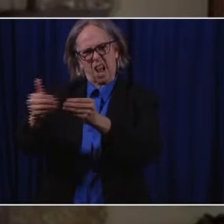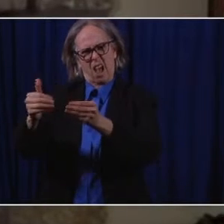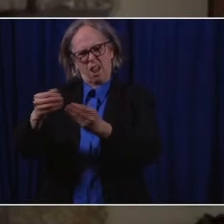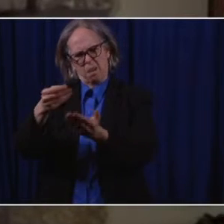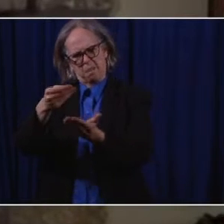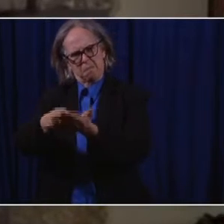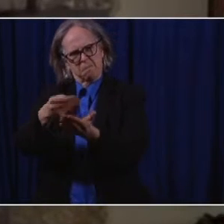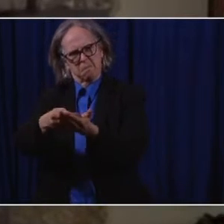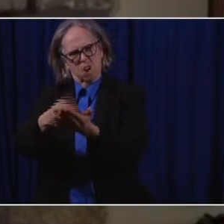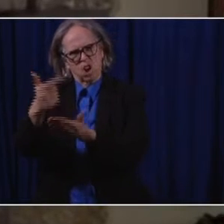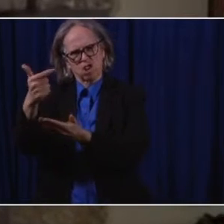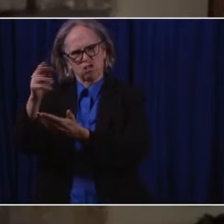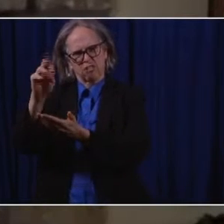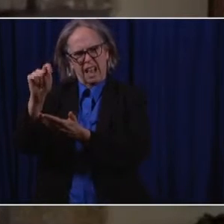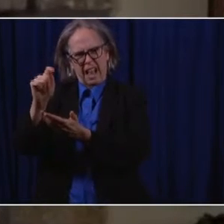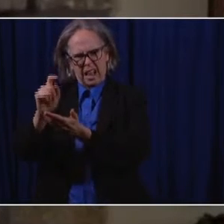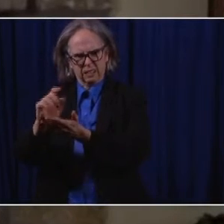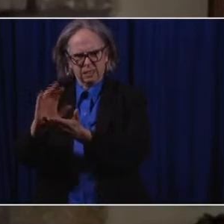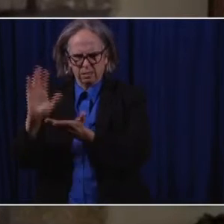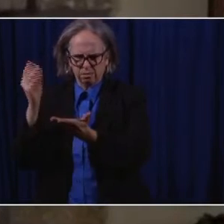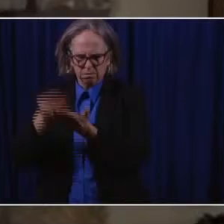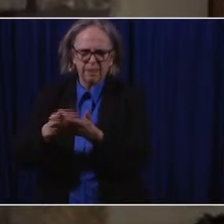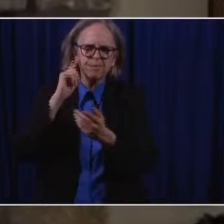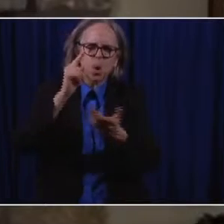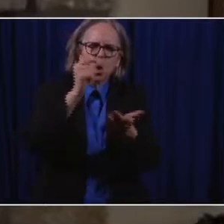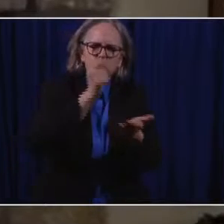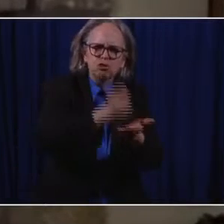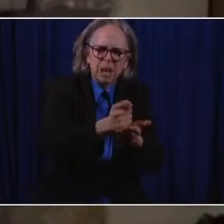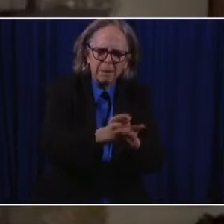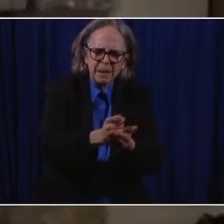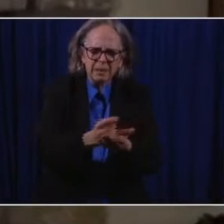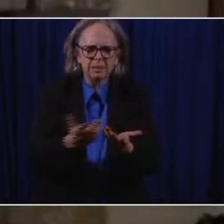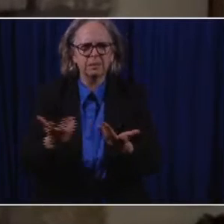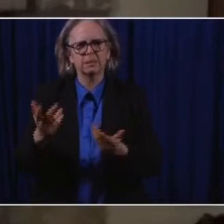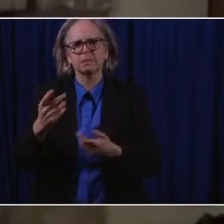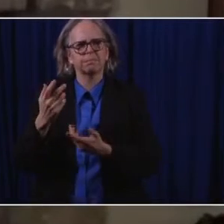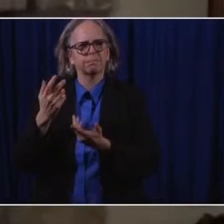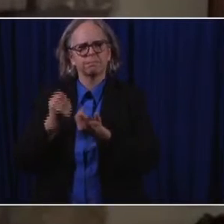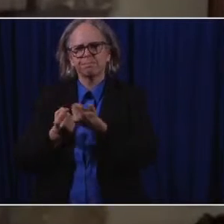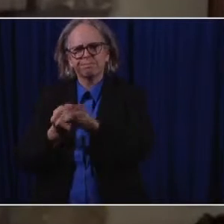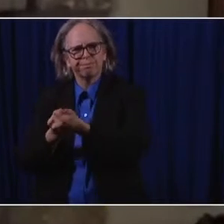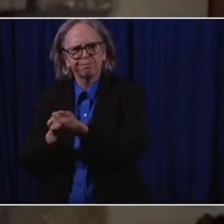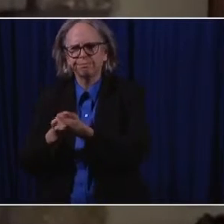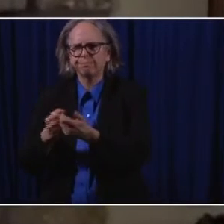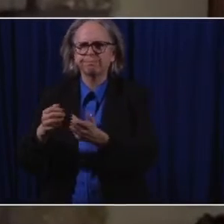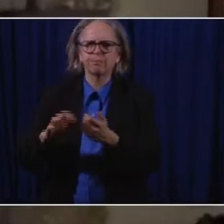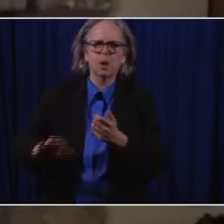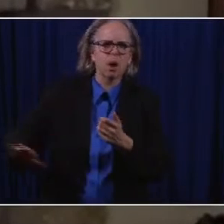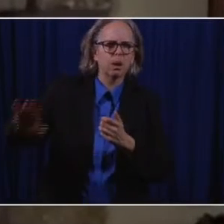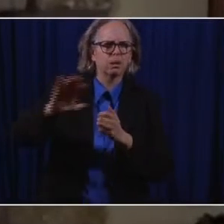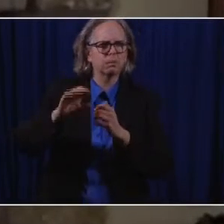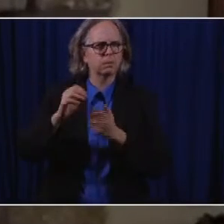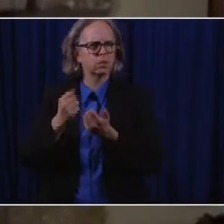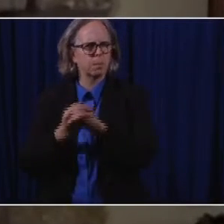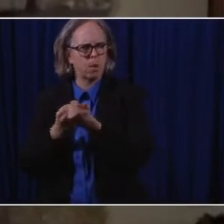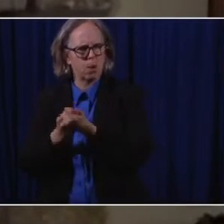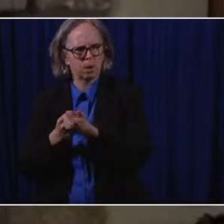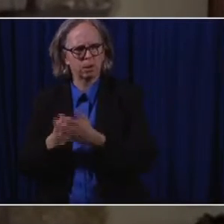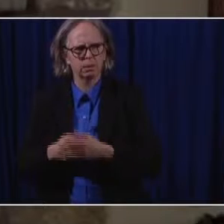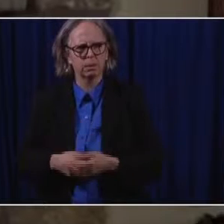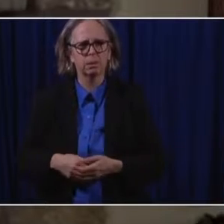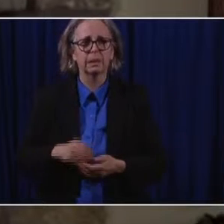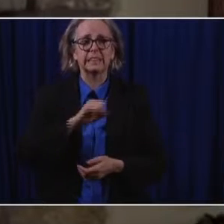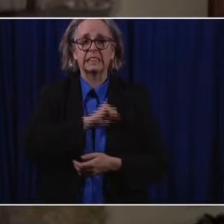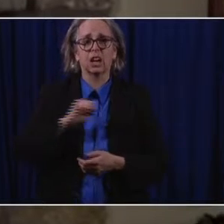and recovery support providers across the state. I'd like to thank Senator Rob Portman and Senator Brown for their efforts in getting this